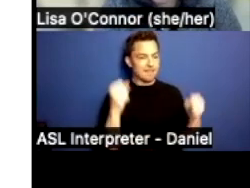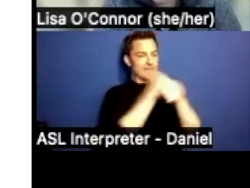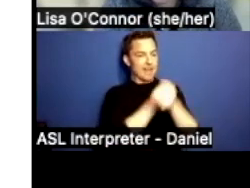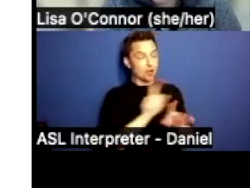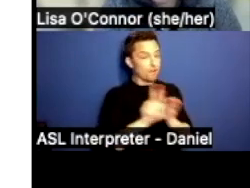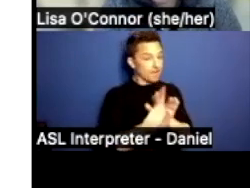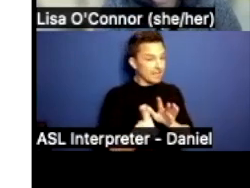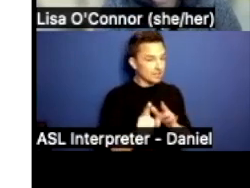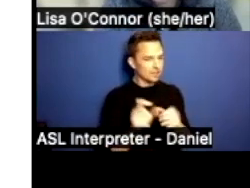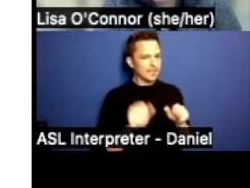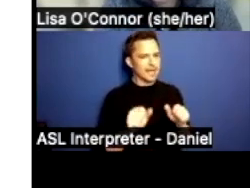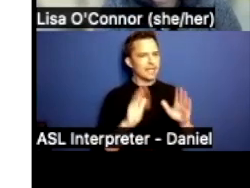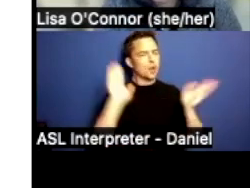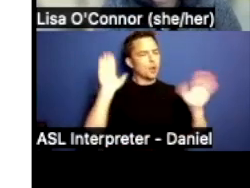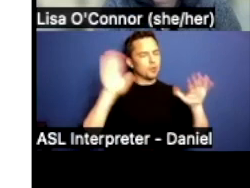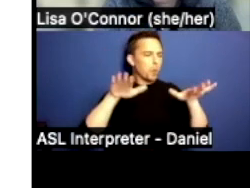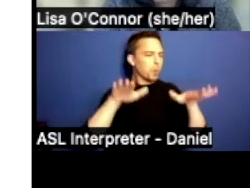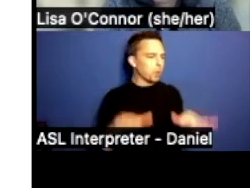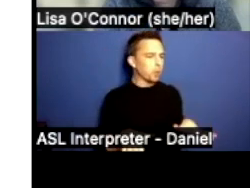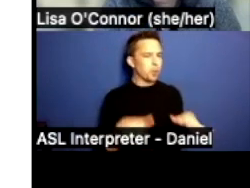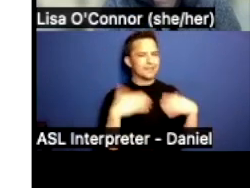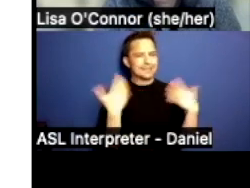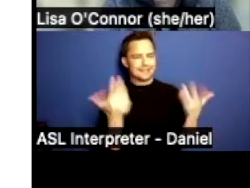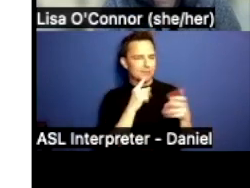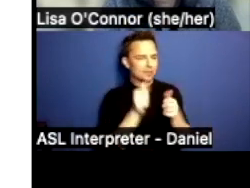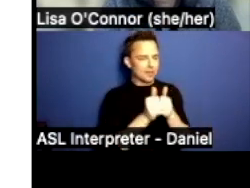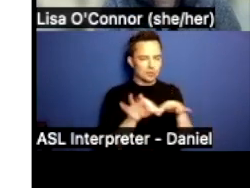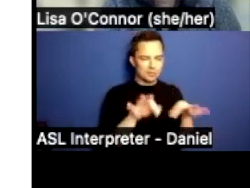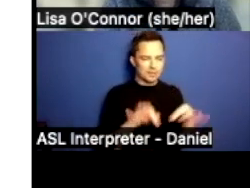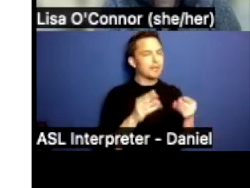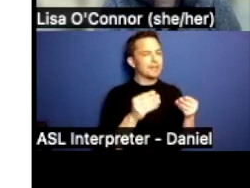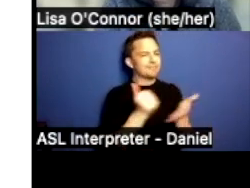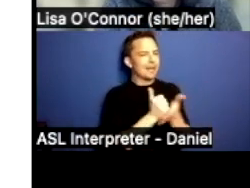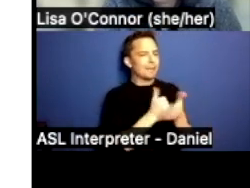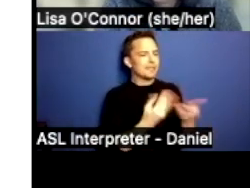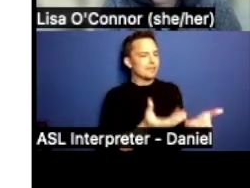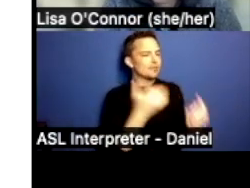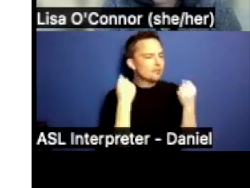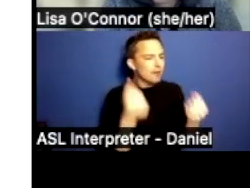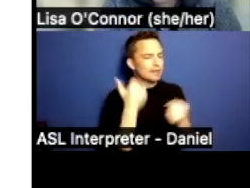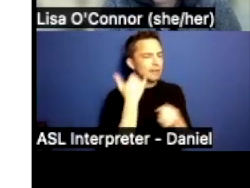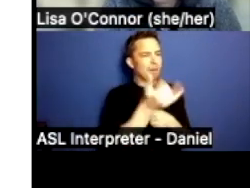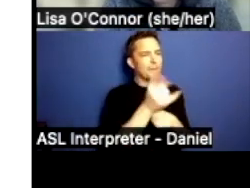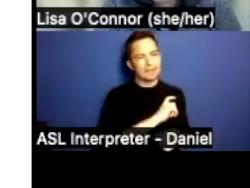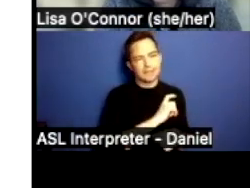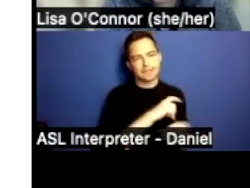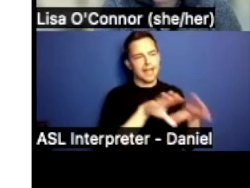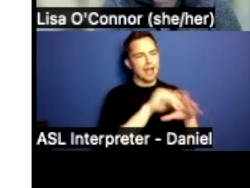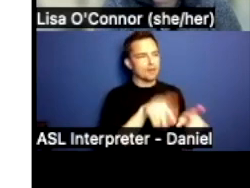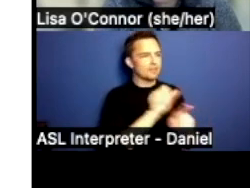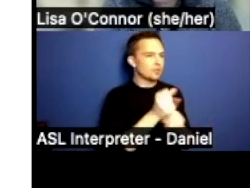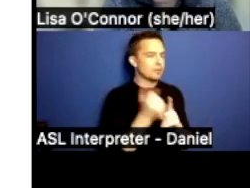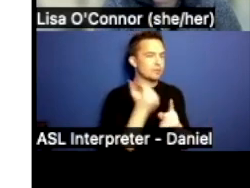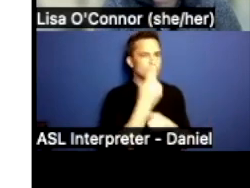I de-escalate? I don't know how to explain it. It can help you get the strength to even call the police or just get out of the situation or call someone else